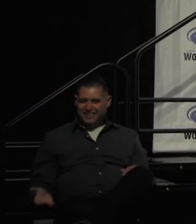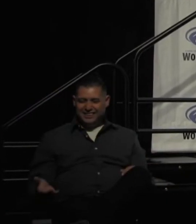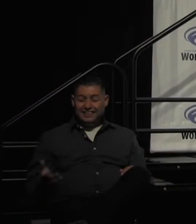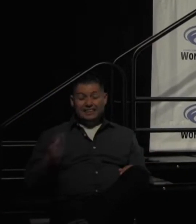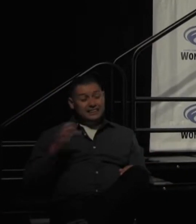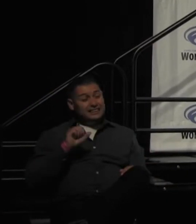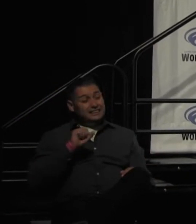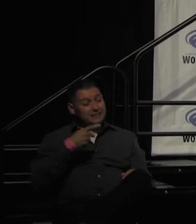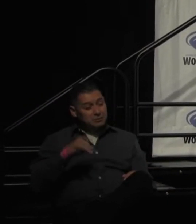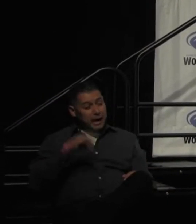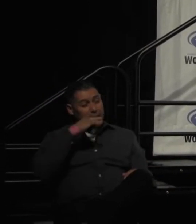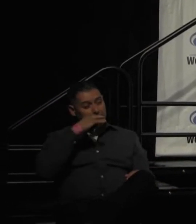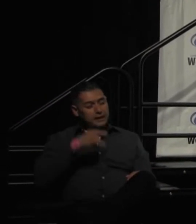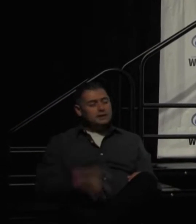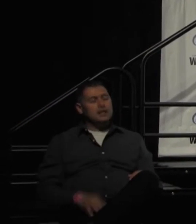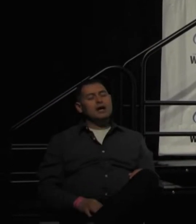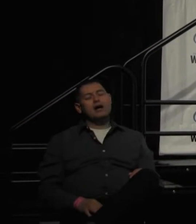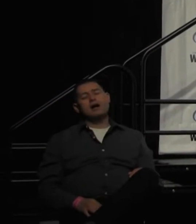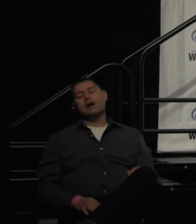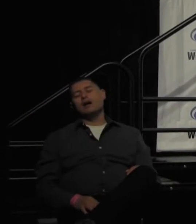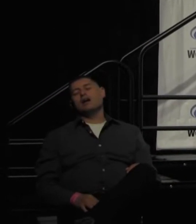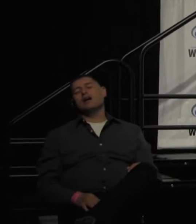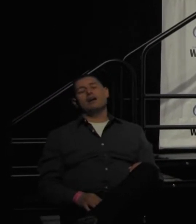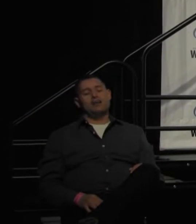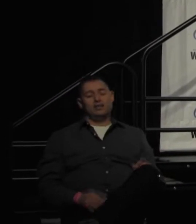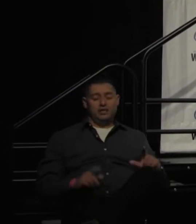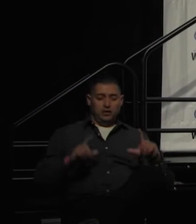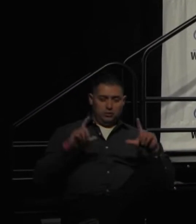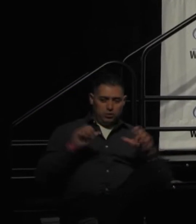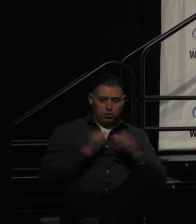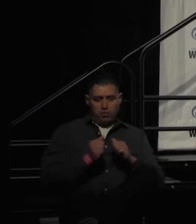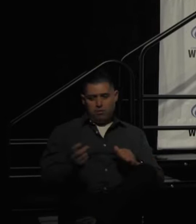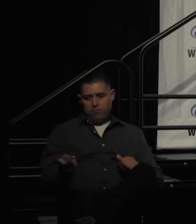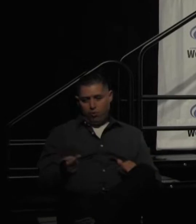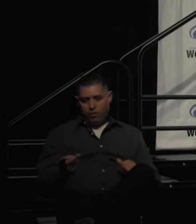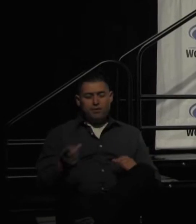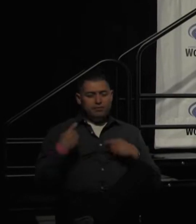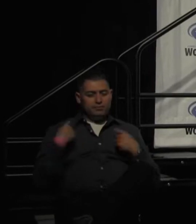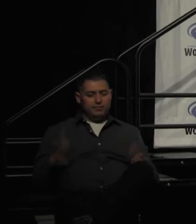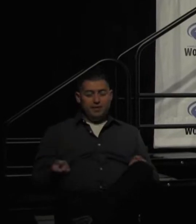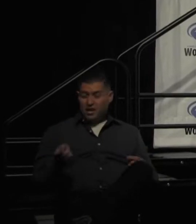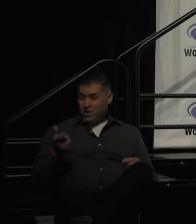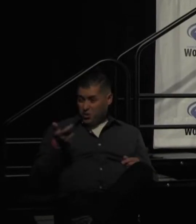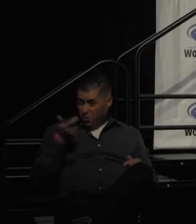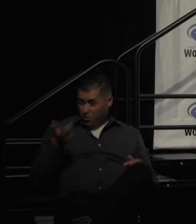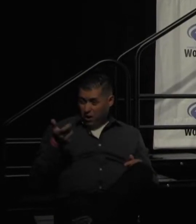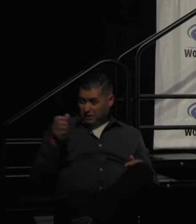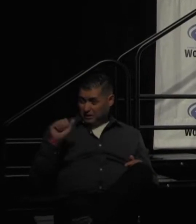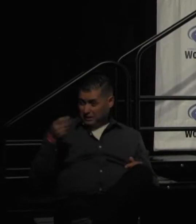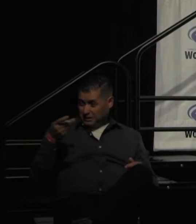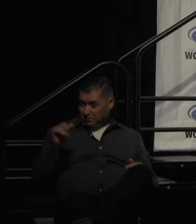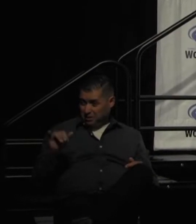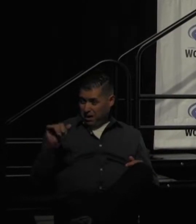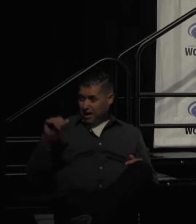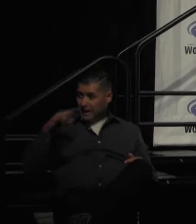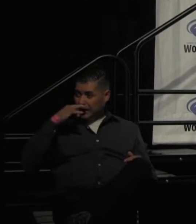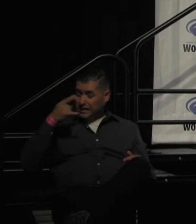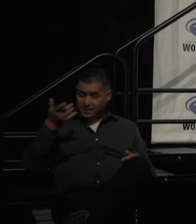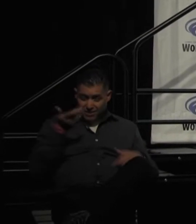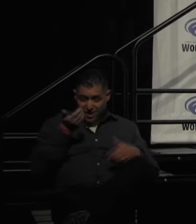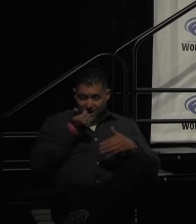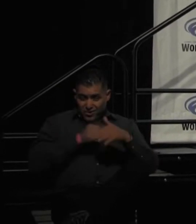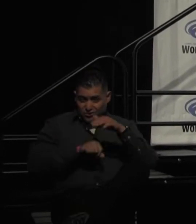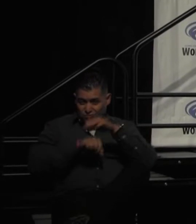Spy Kids. And I was like, oh, and then you guys took a picture with them, and we loved that. You never watched Spy Kids? No, dude. Where you been, under a